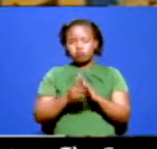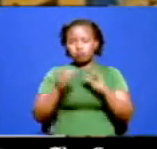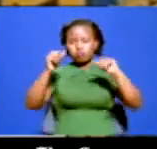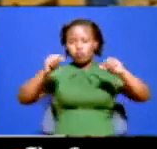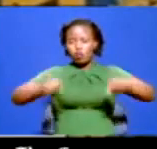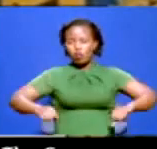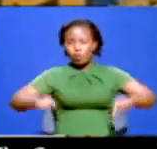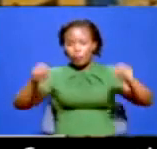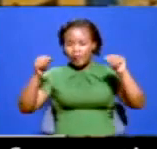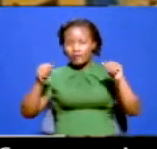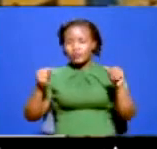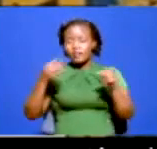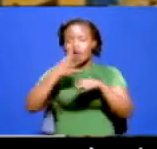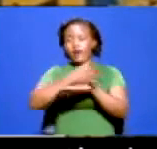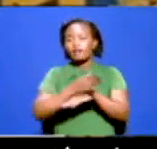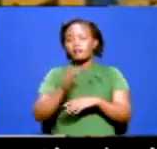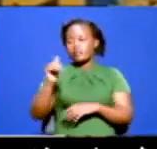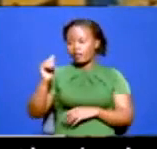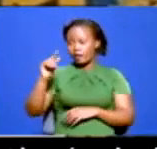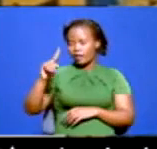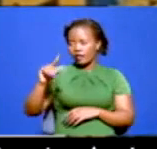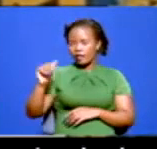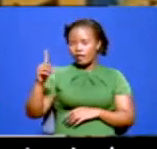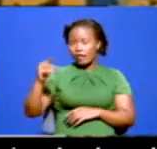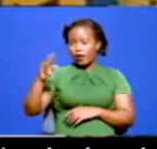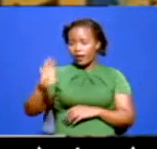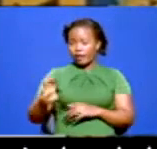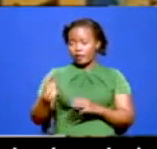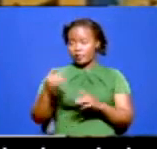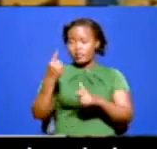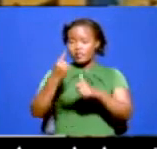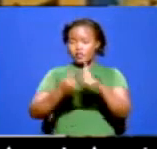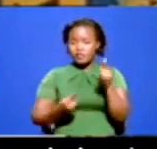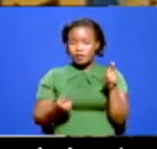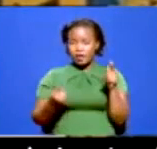after Elade, as you said, in